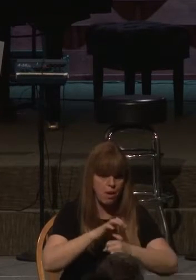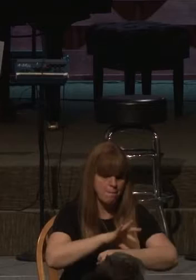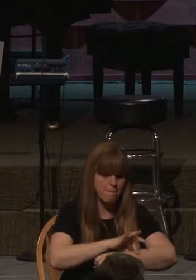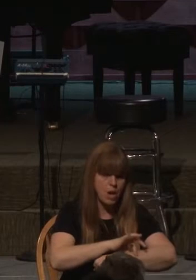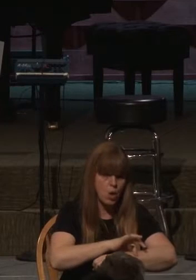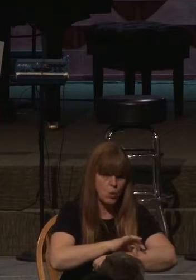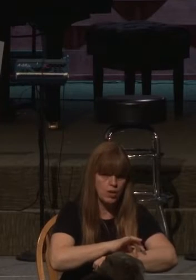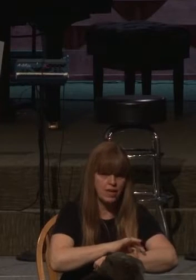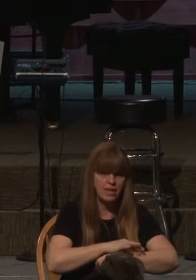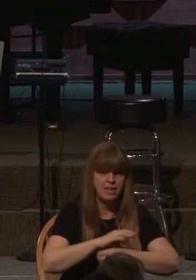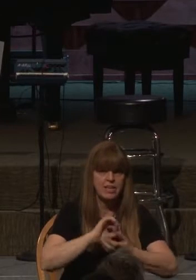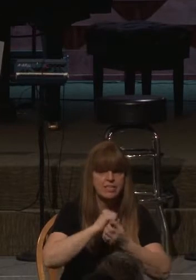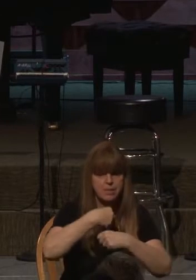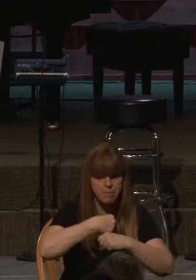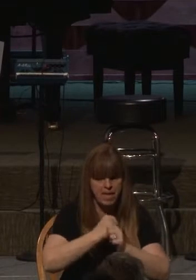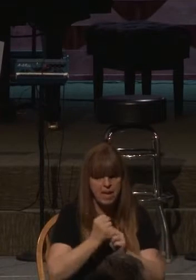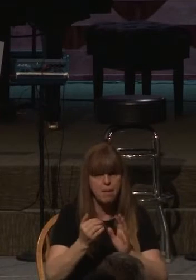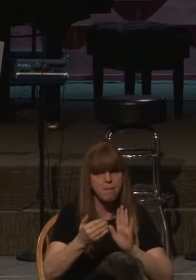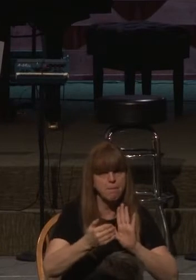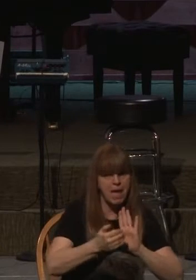To return it back